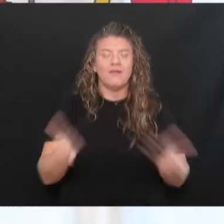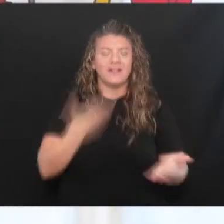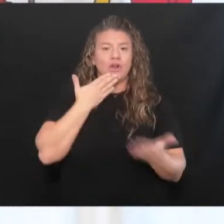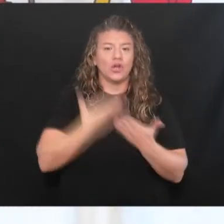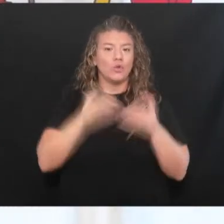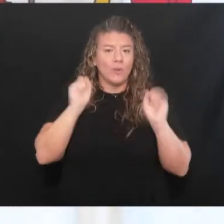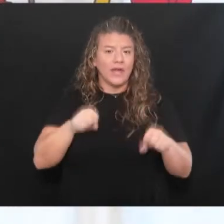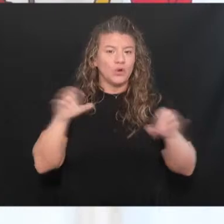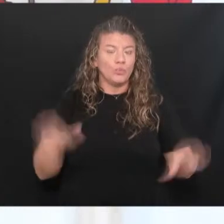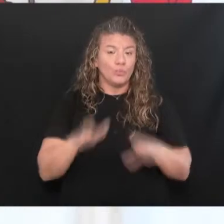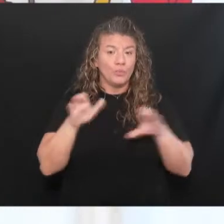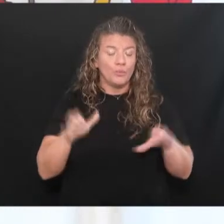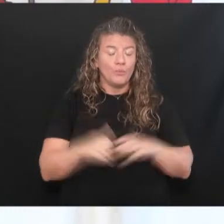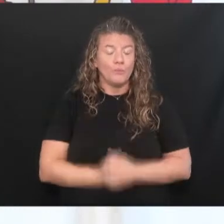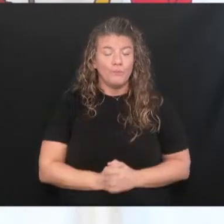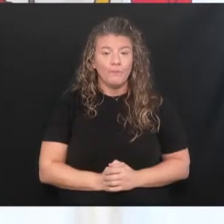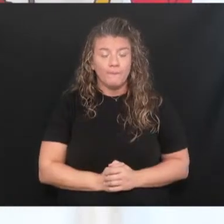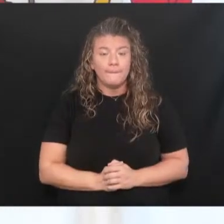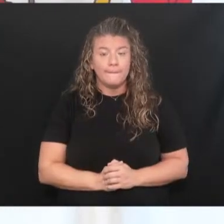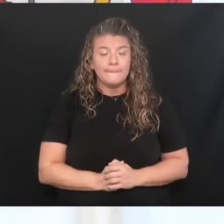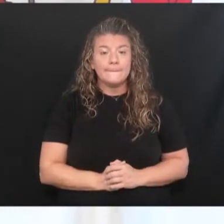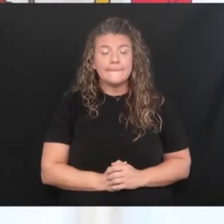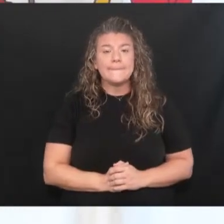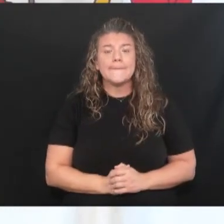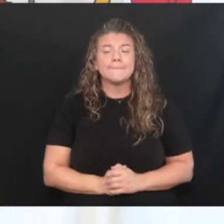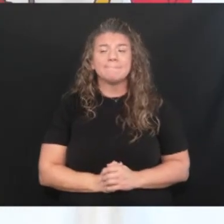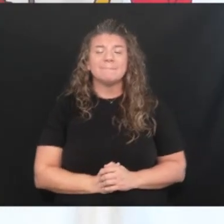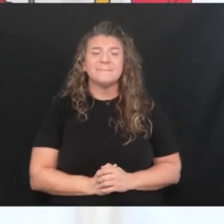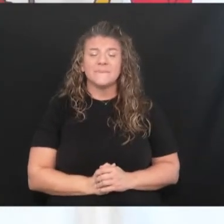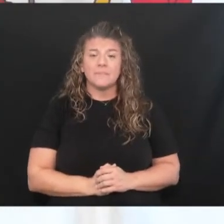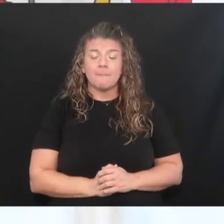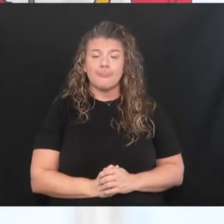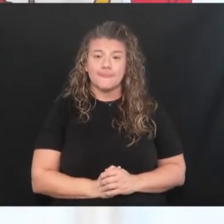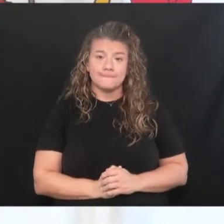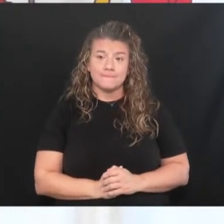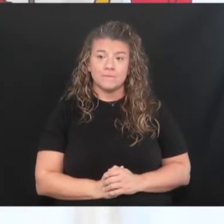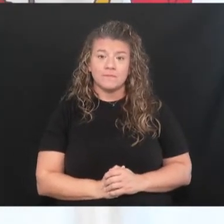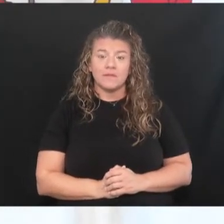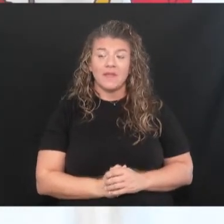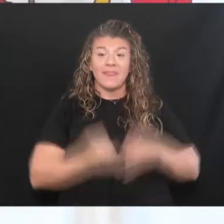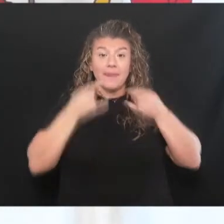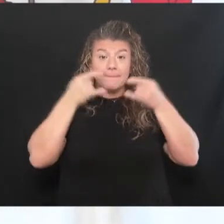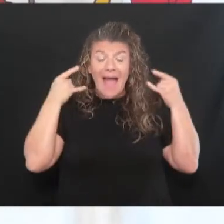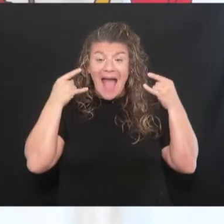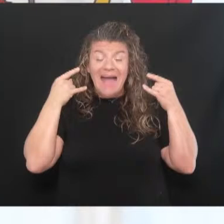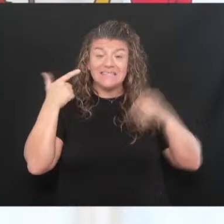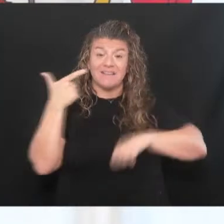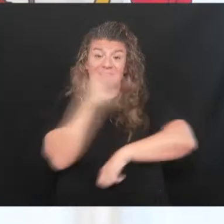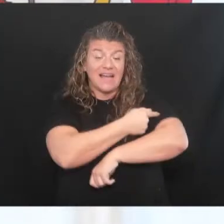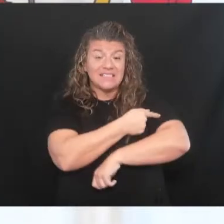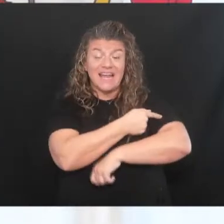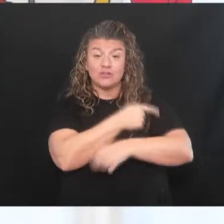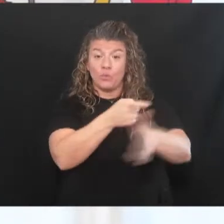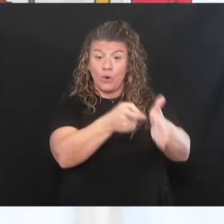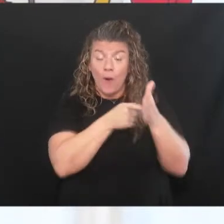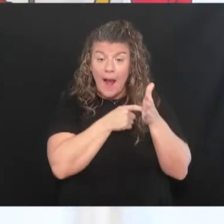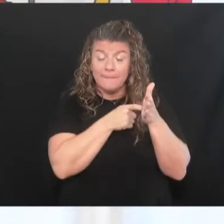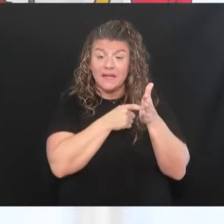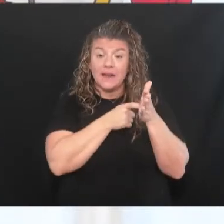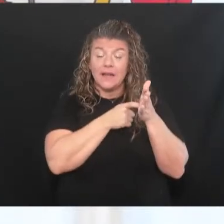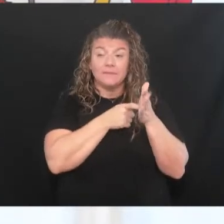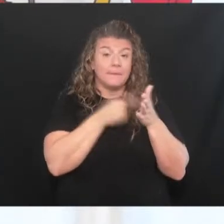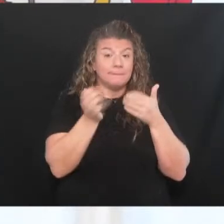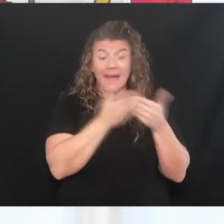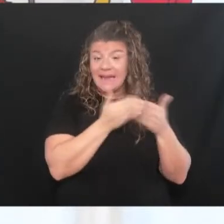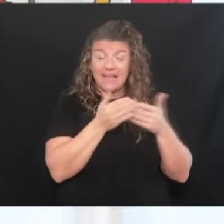possibly do. I read to you, about the mask and the vaccination requirements and mandates or